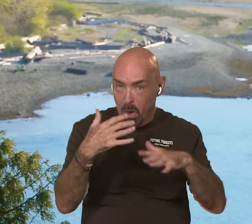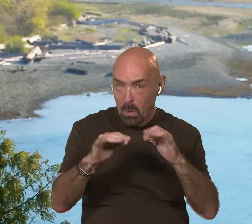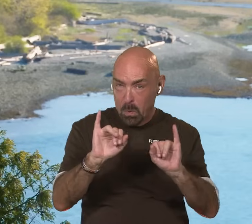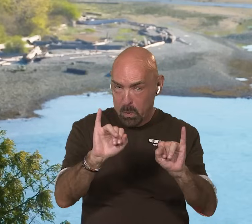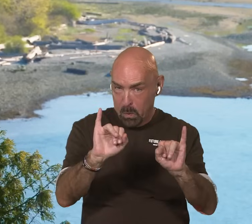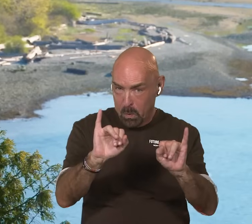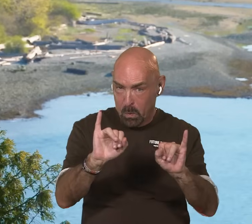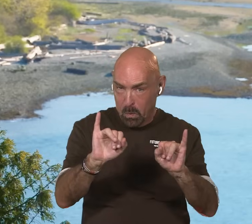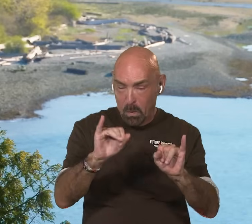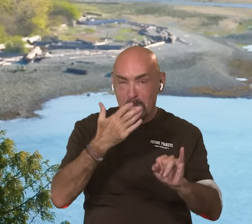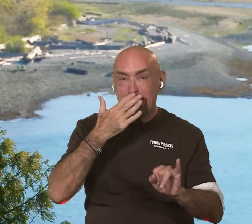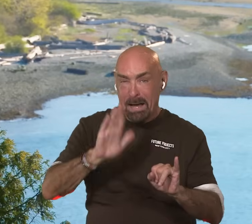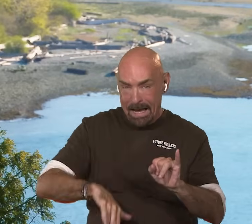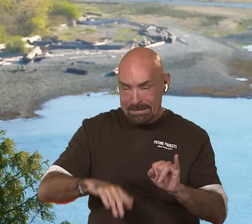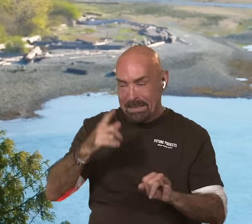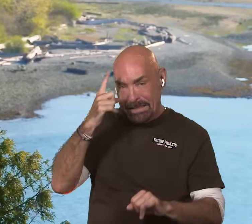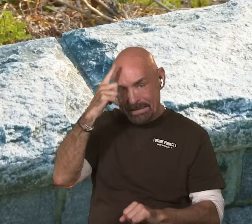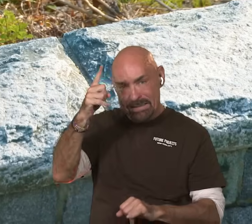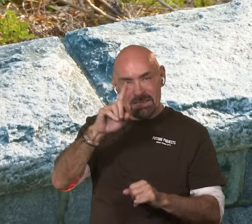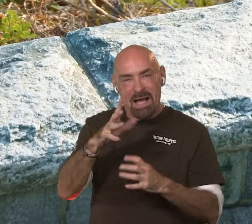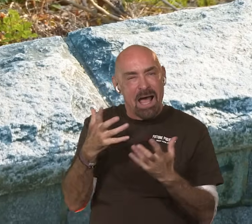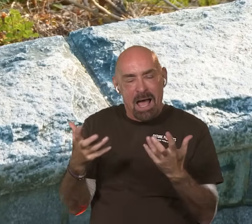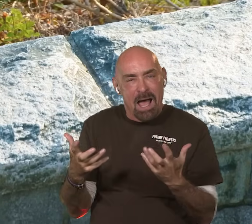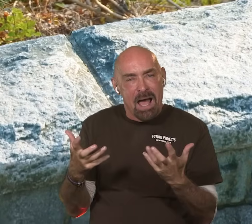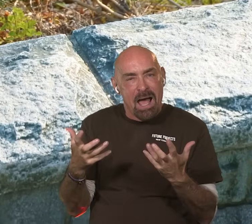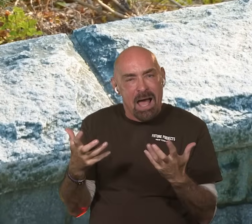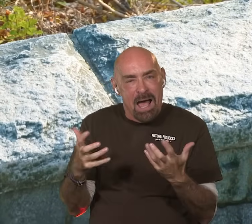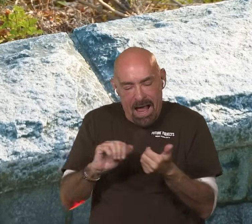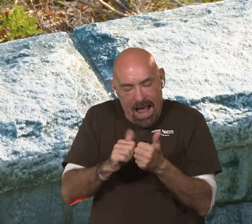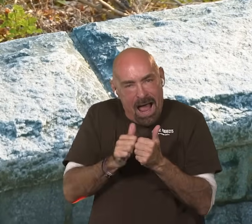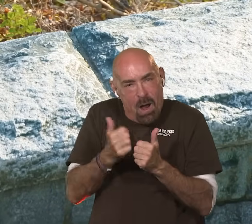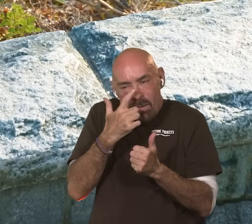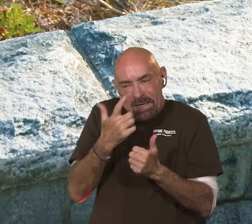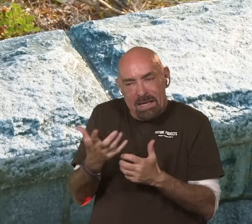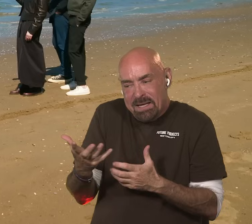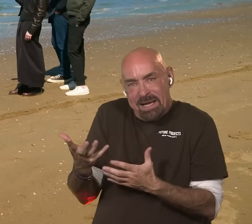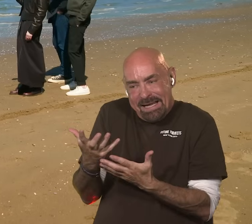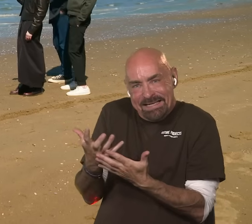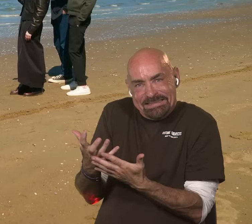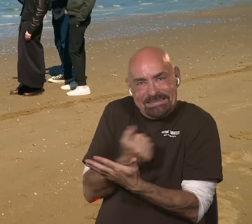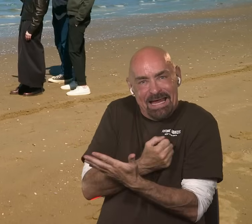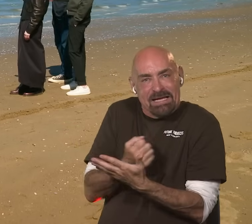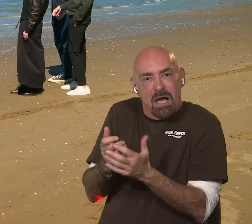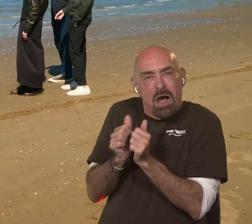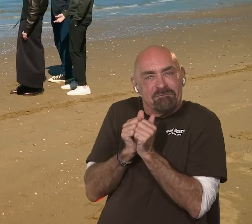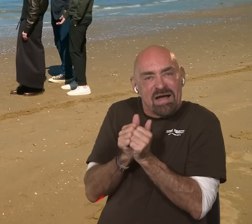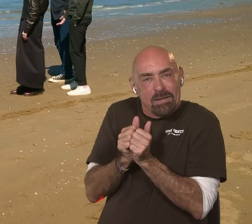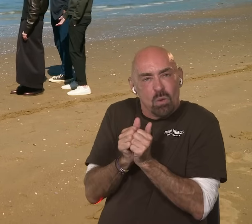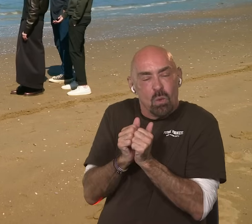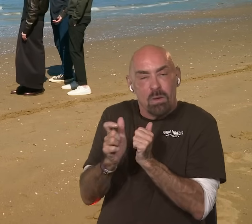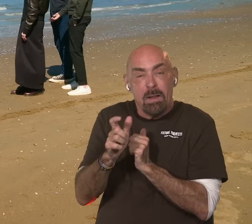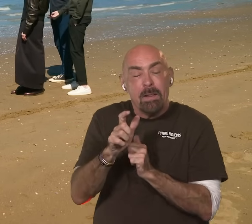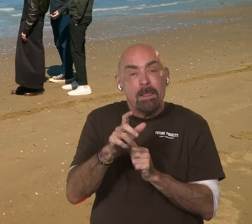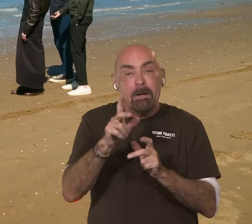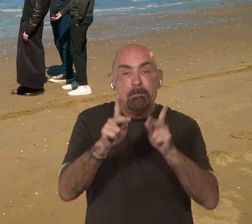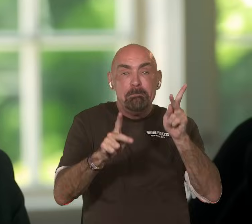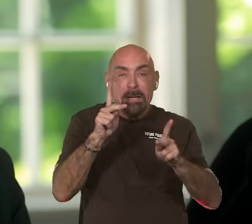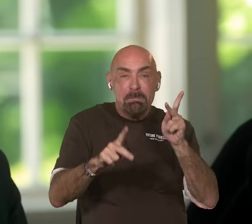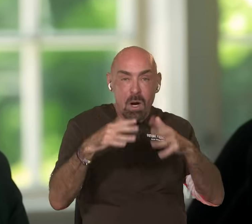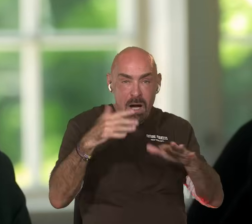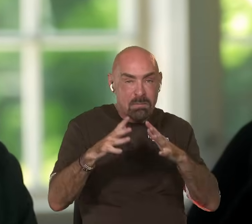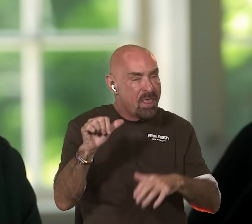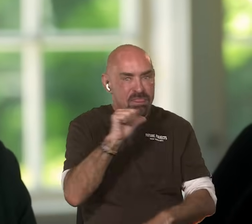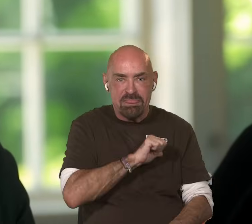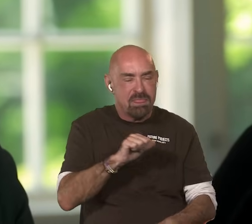by that single-minded focus on how can we extract as much value in the short term. And the people who are harmed the most by that